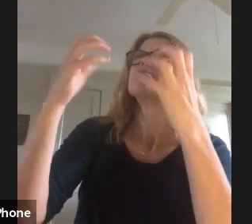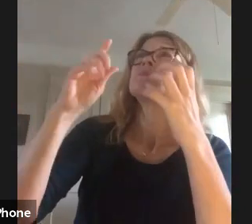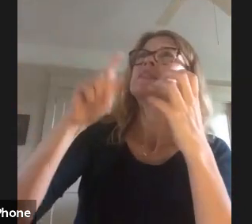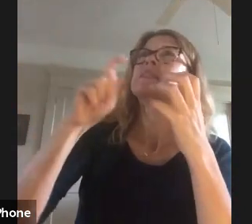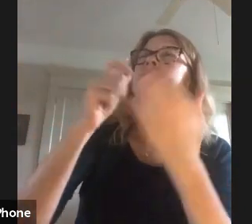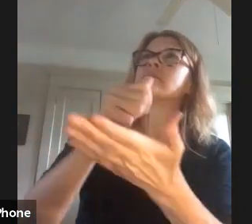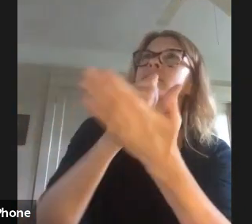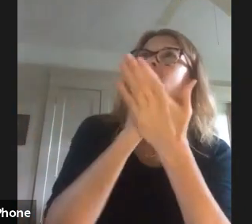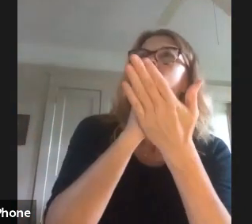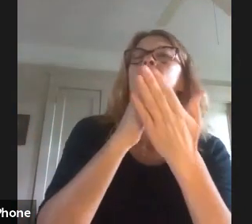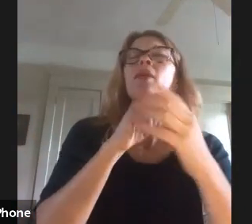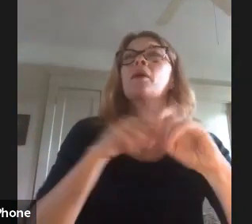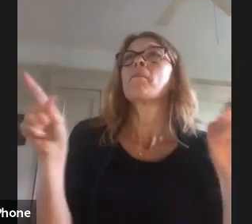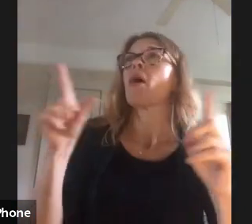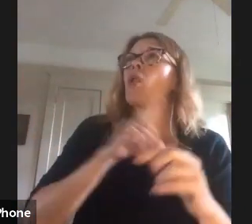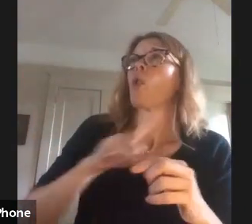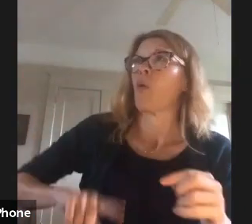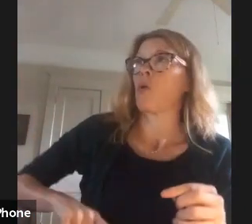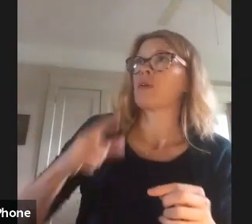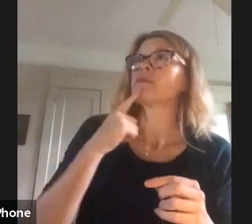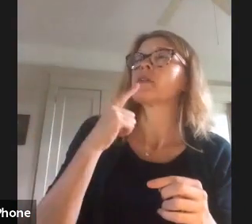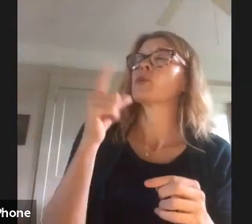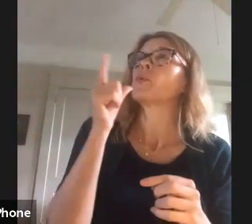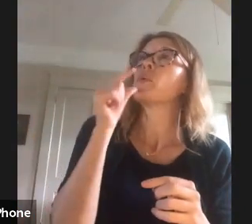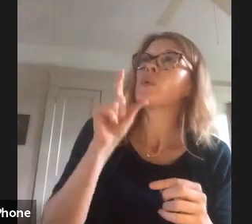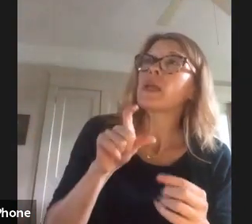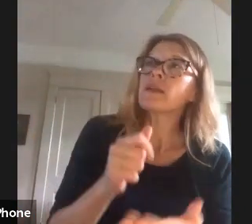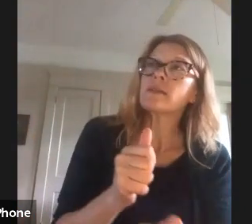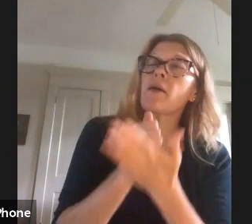Lord, and give them the help they long for.